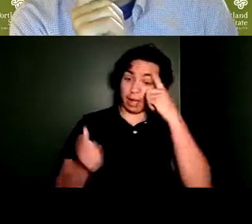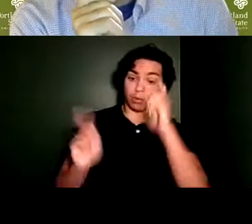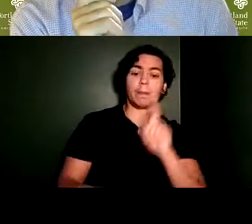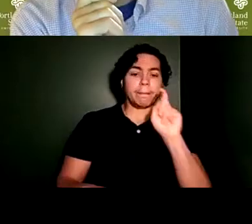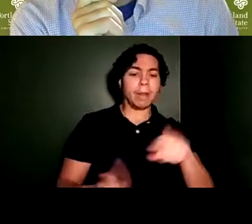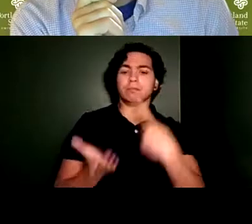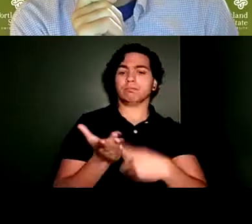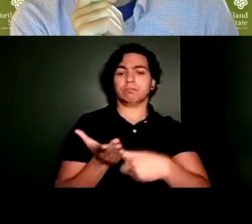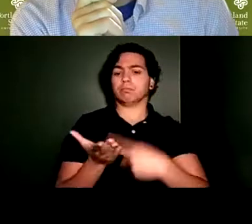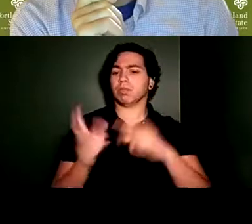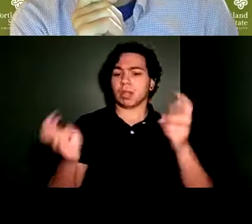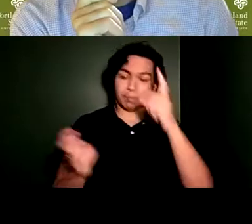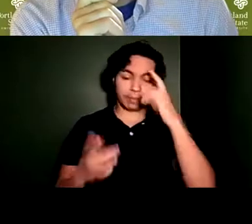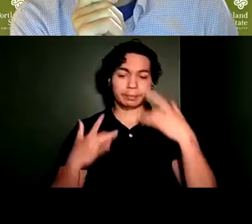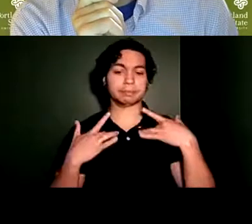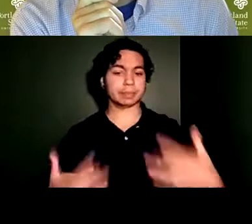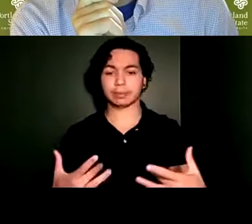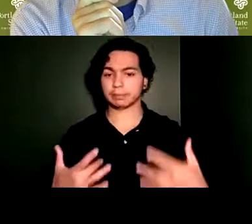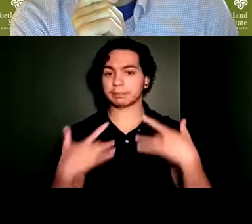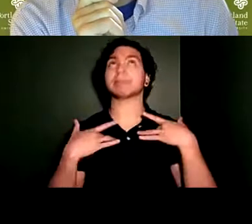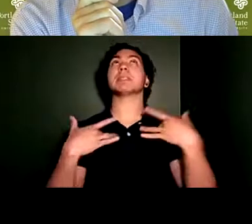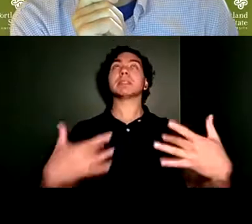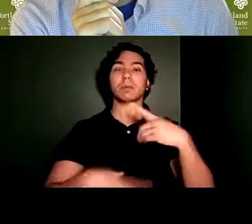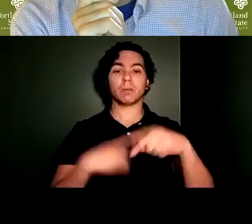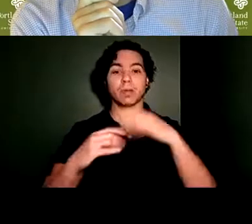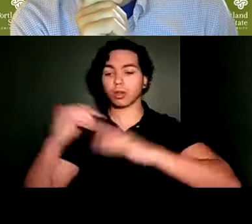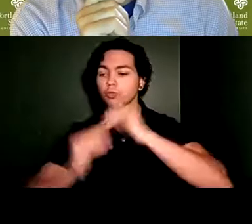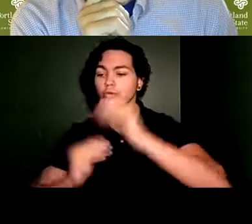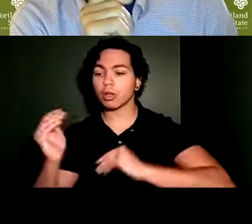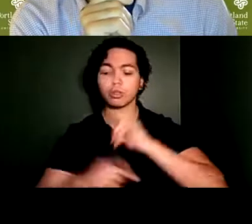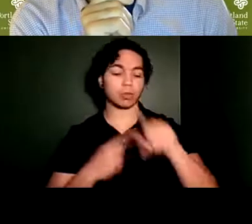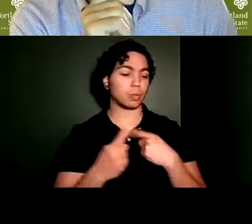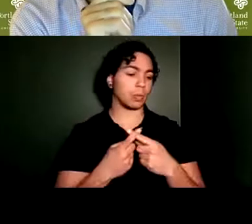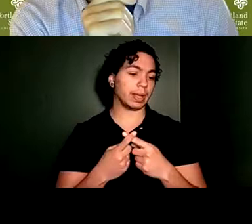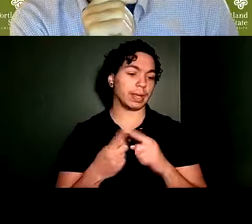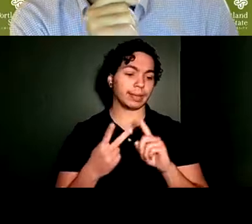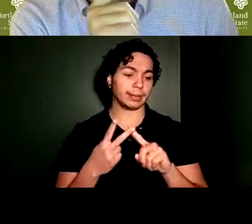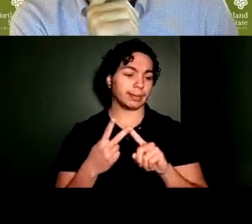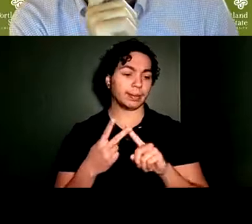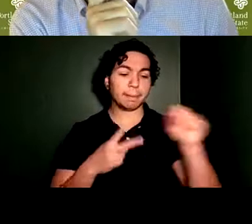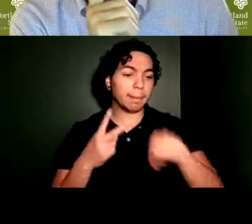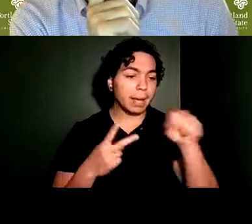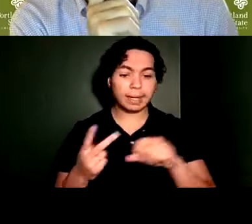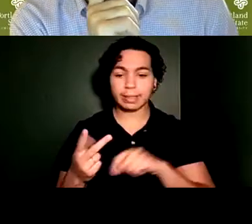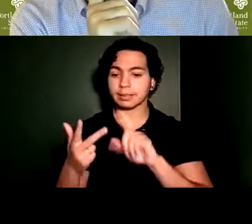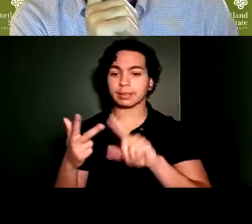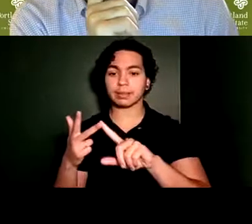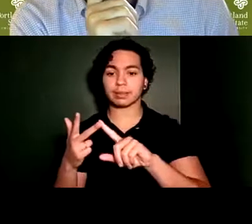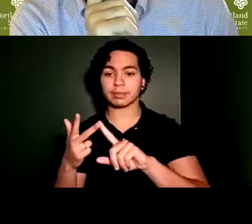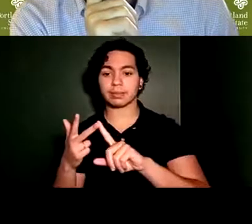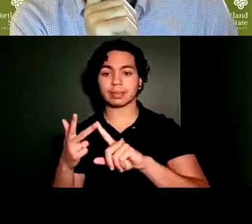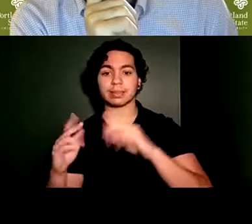what happens by default, anytime, you know, there's construction, anytime we have these bikes, anytime we have A-frame, you know,